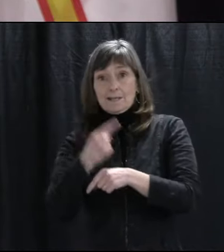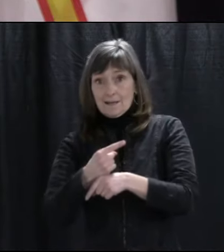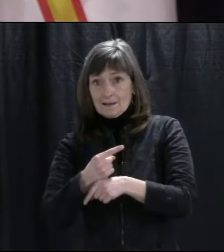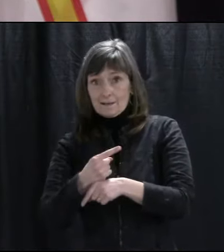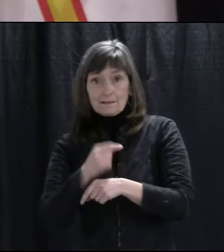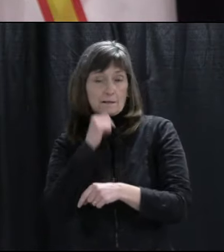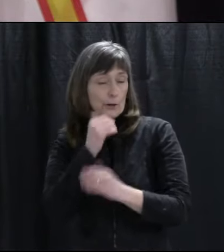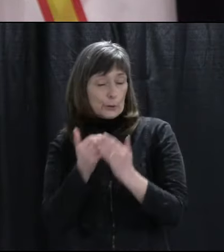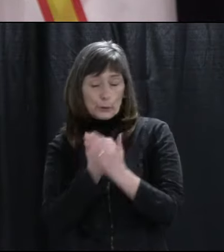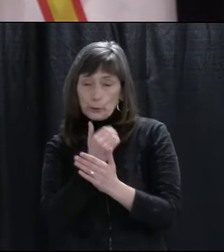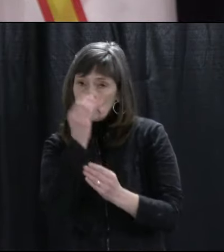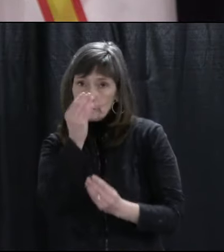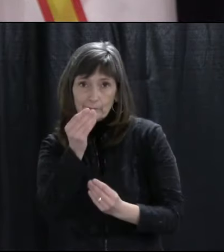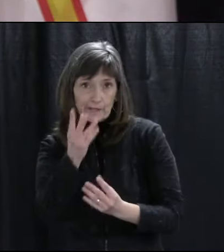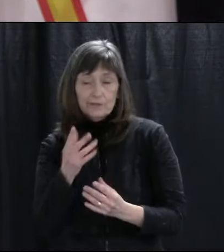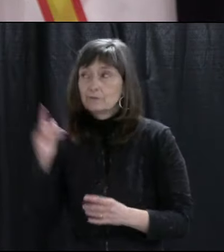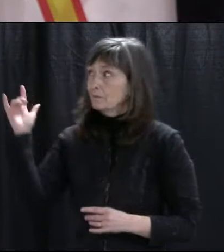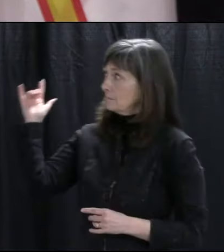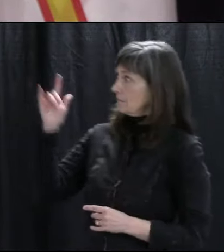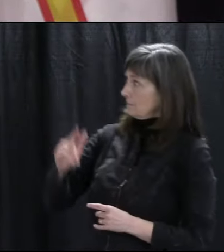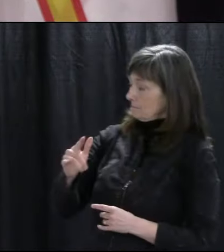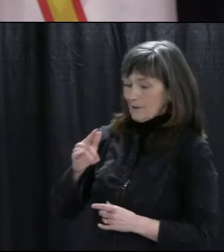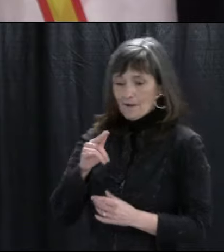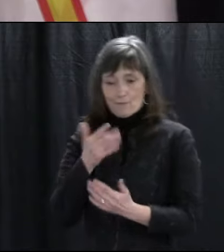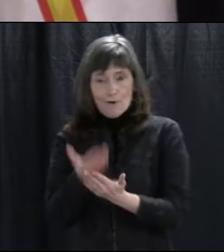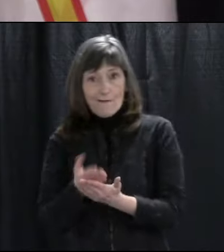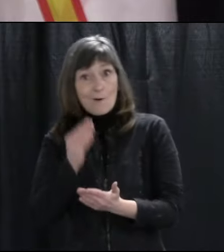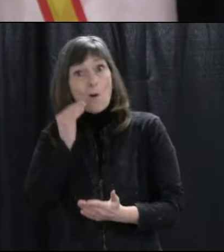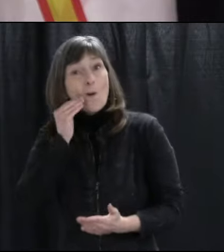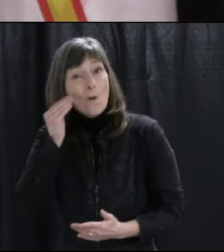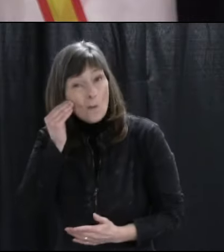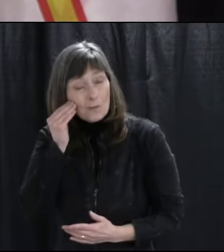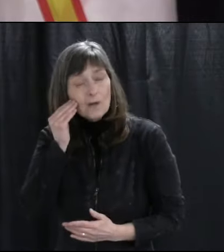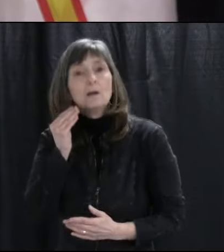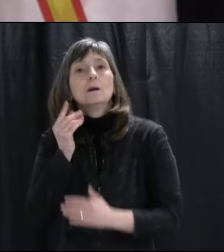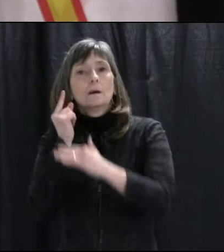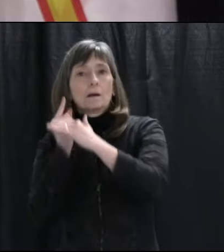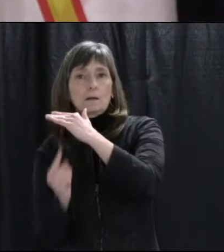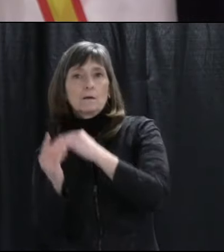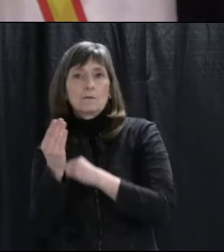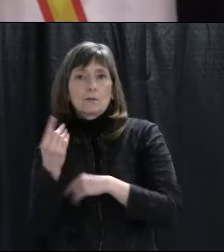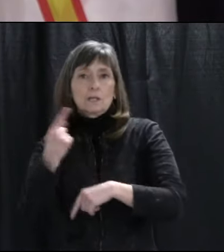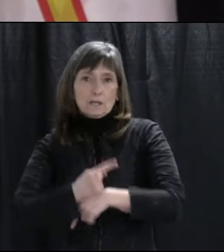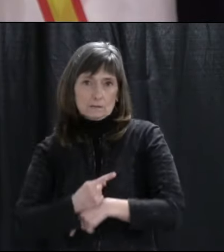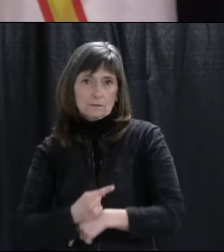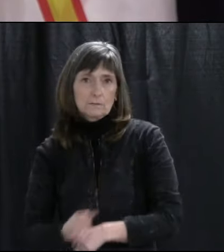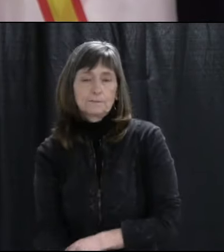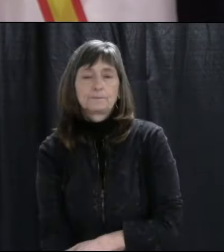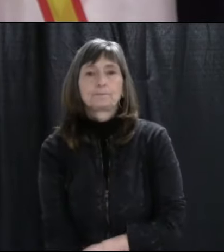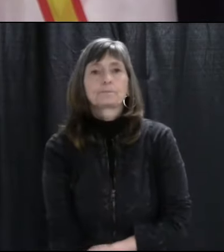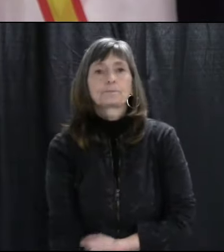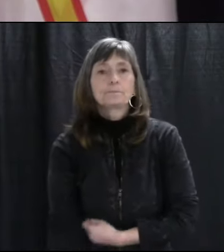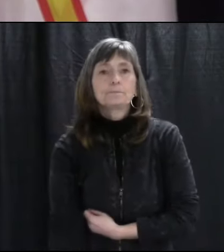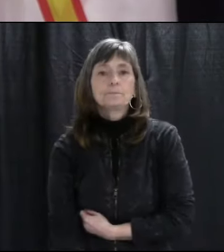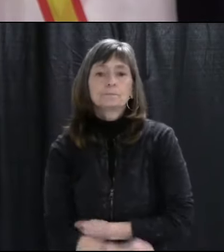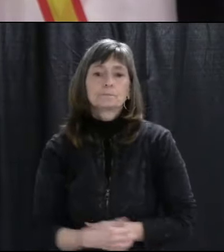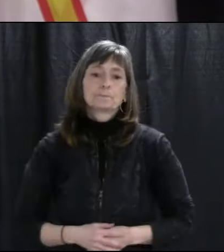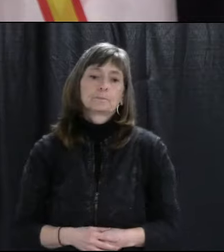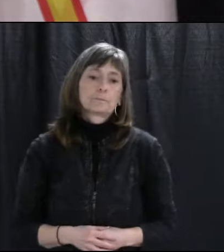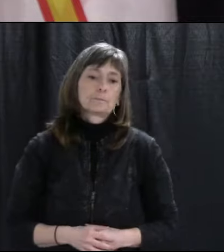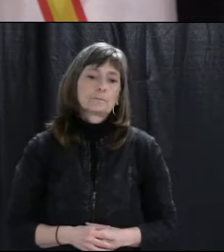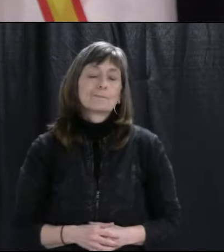not new if you travel from another province in Canada or from an international destination.